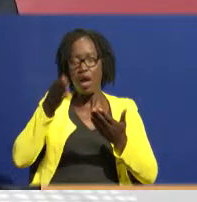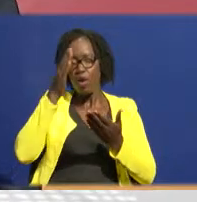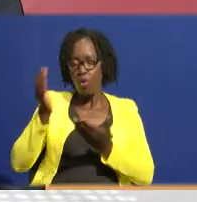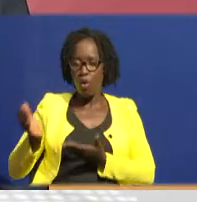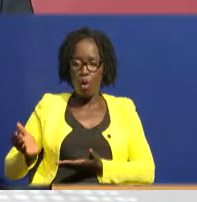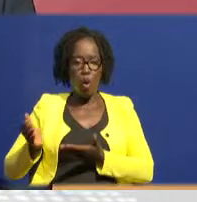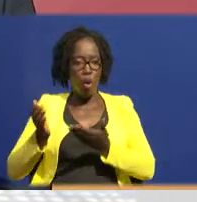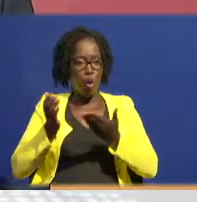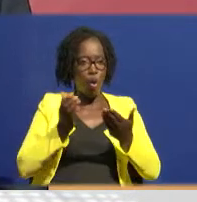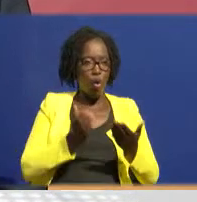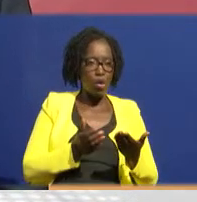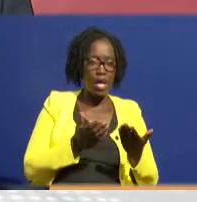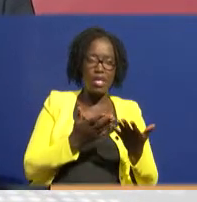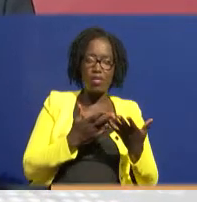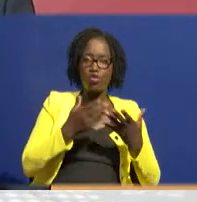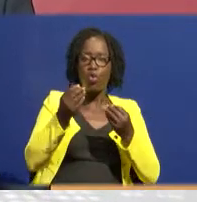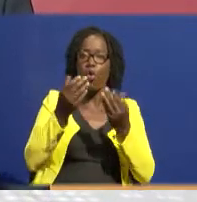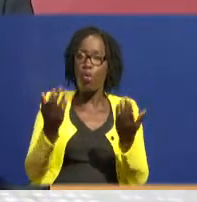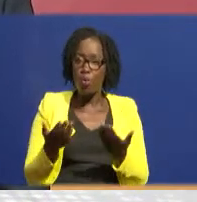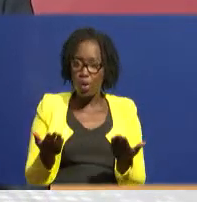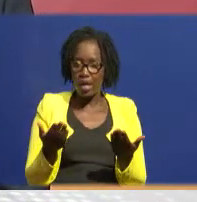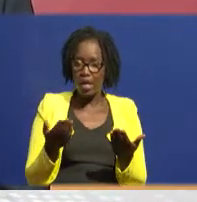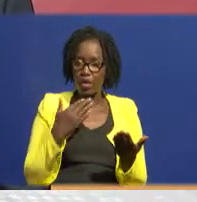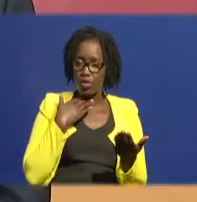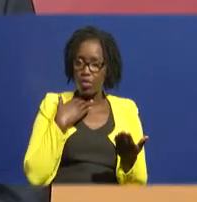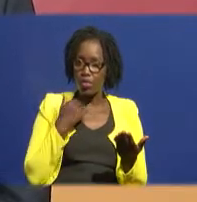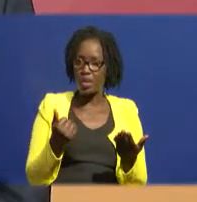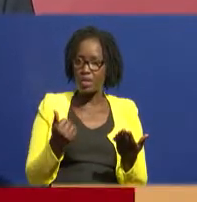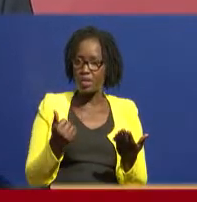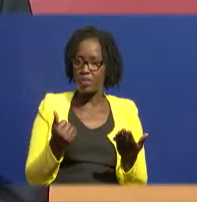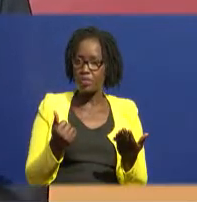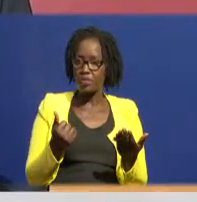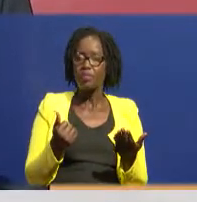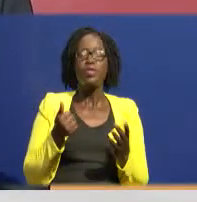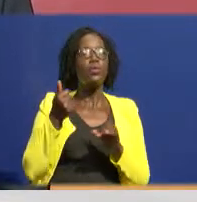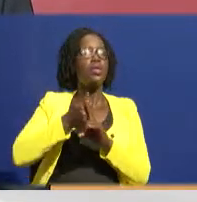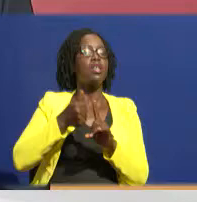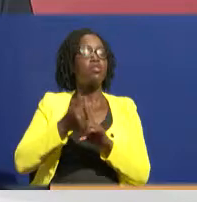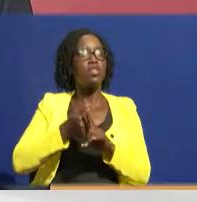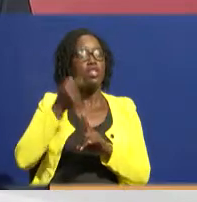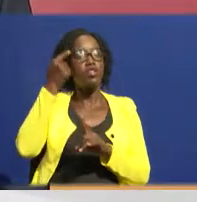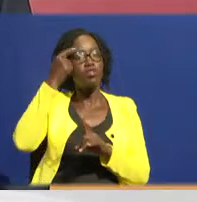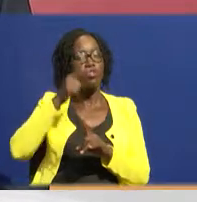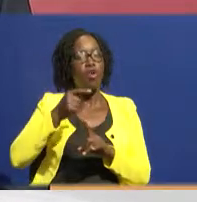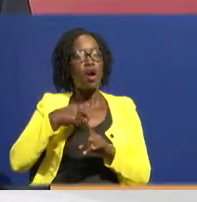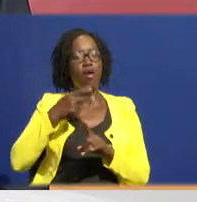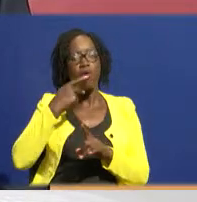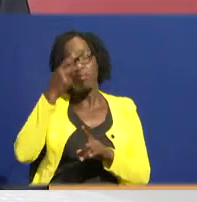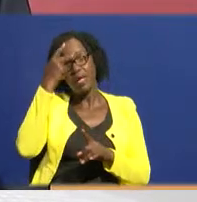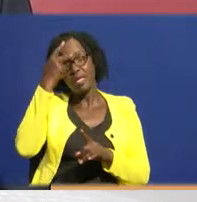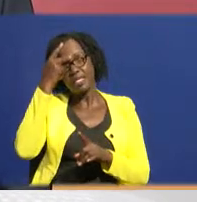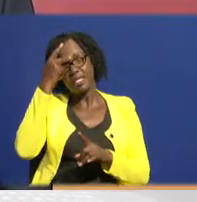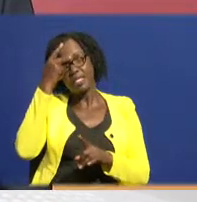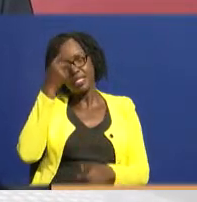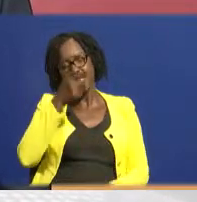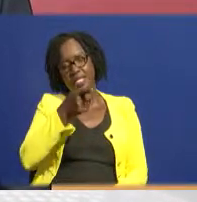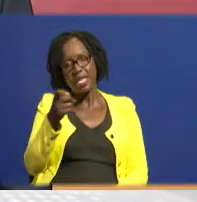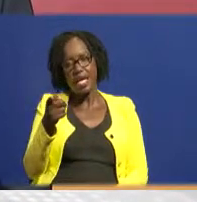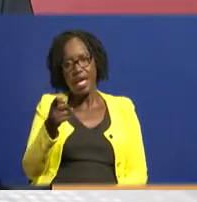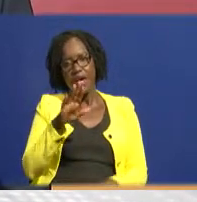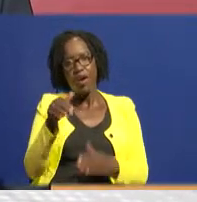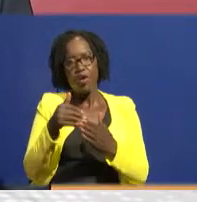you want to go. So always what I've been advocating is just our parents, the parents, because all